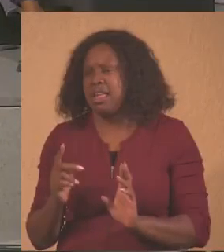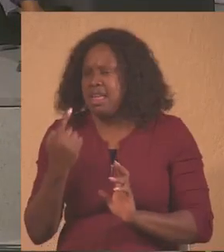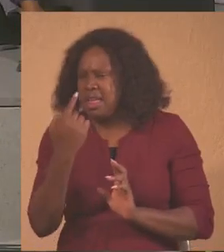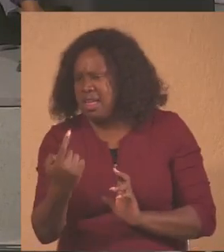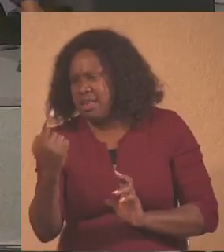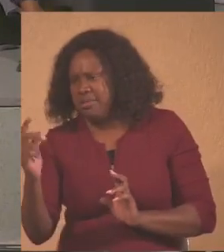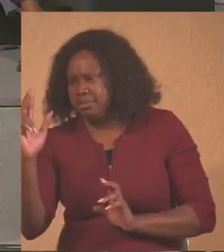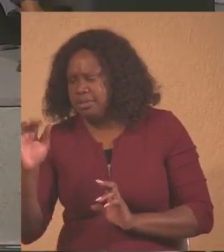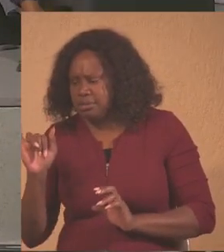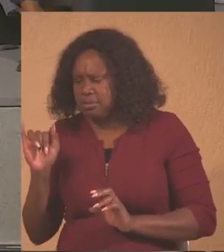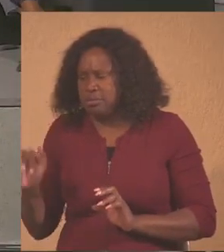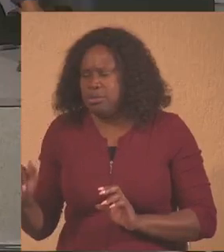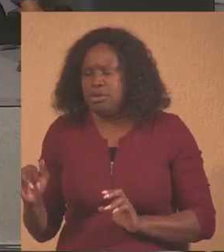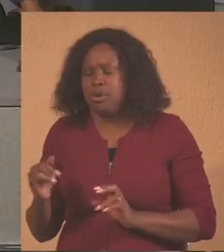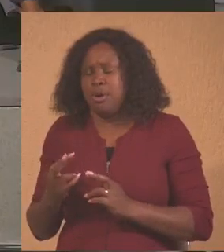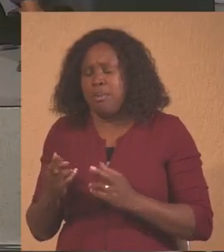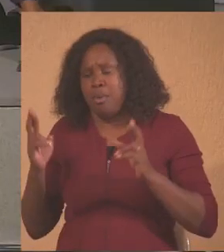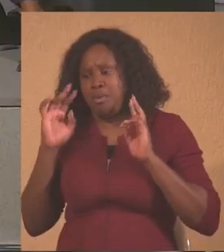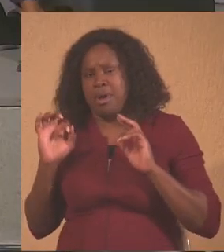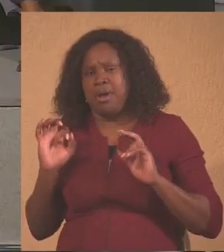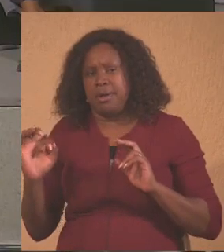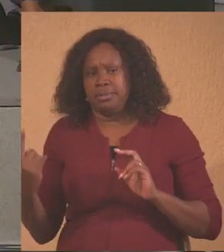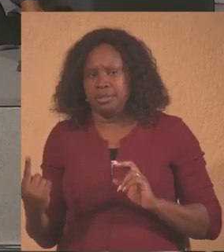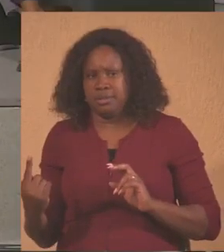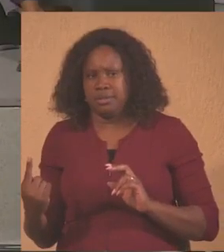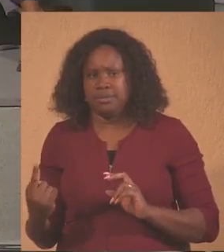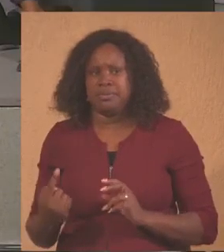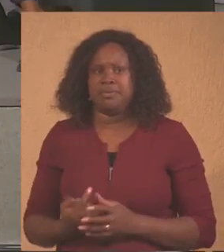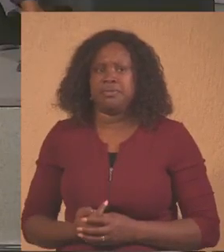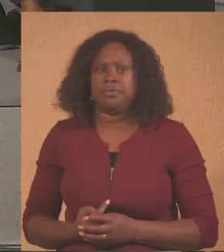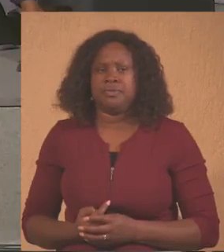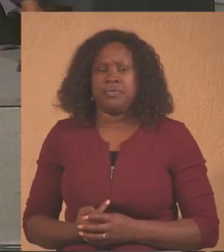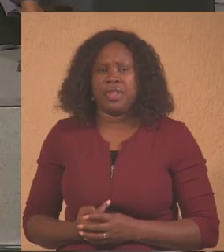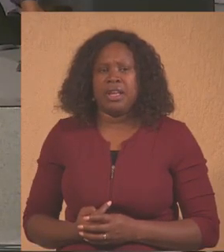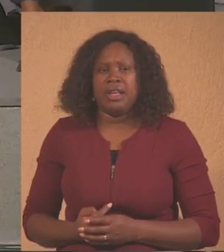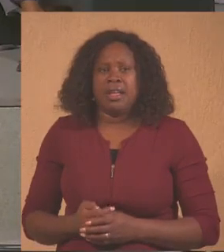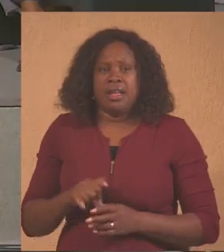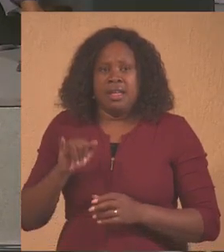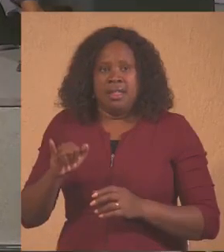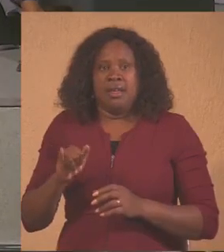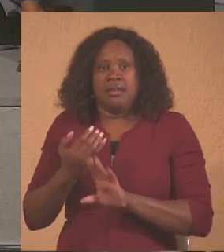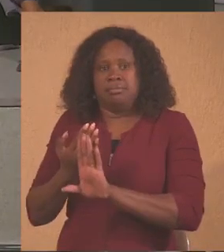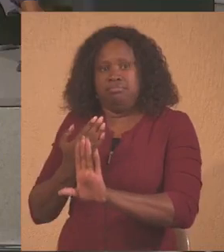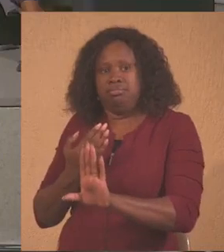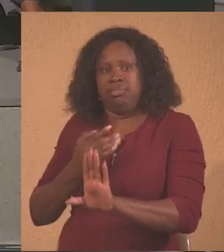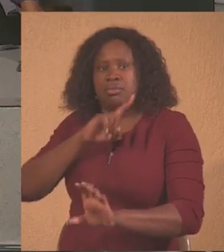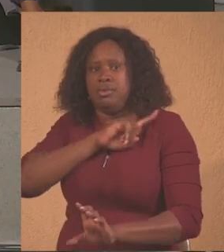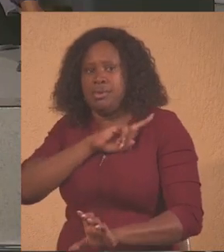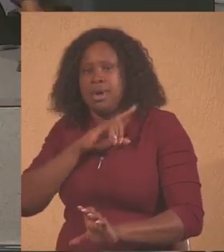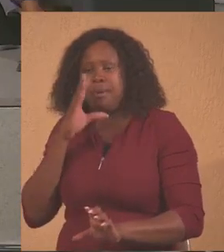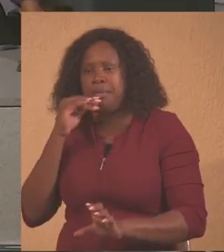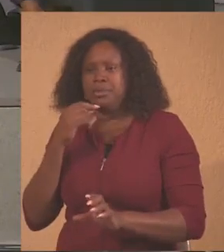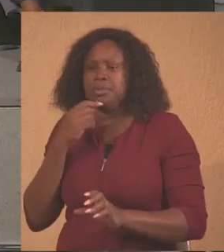is having a self-contained room. So that's the way to prevent, because as I mentioned earlier, the key